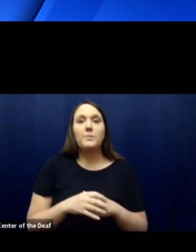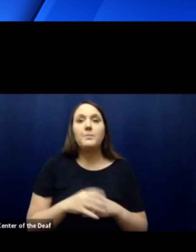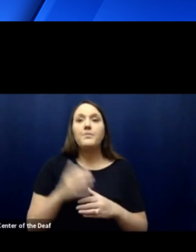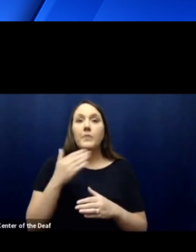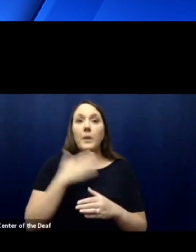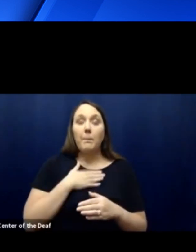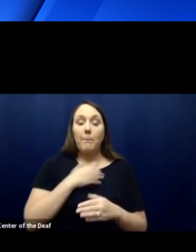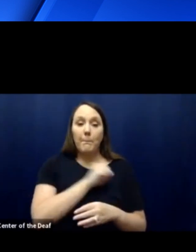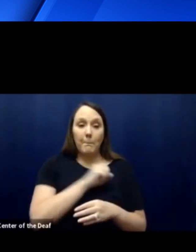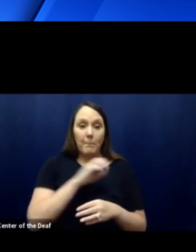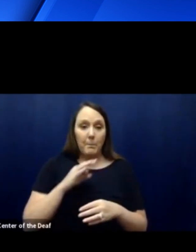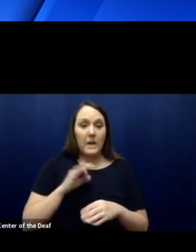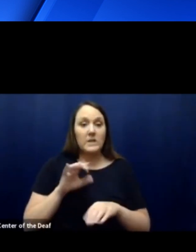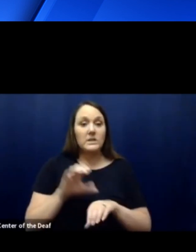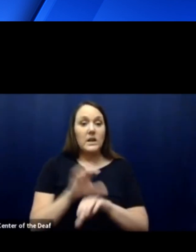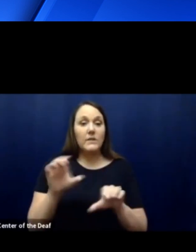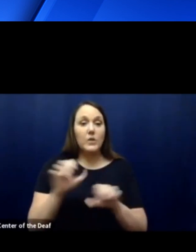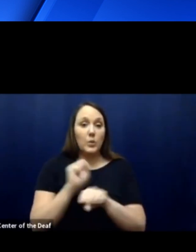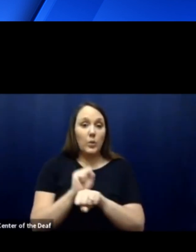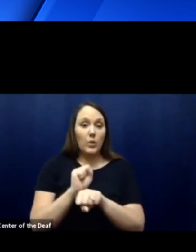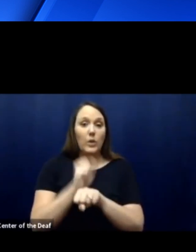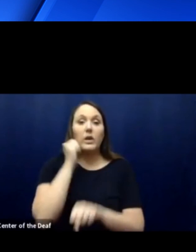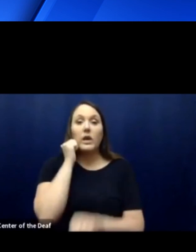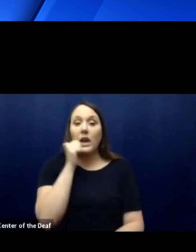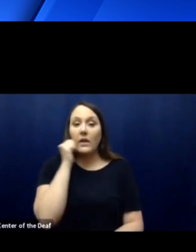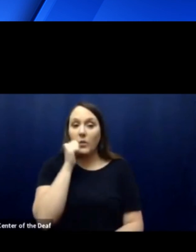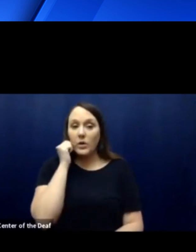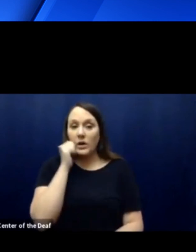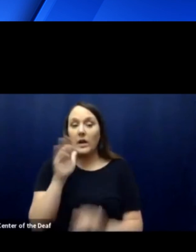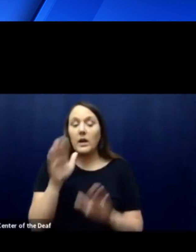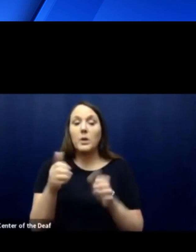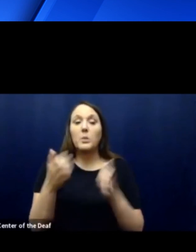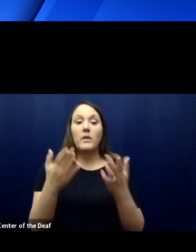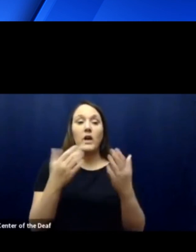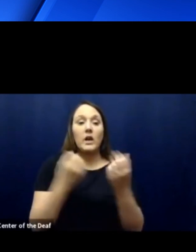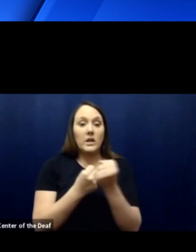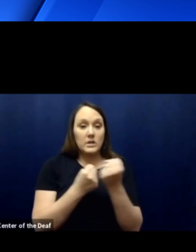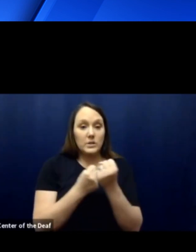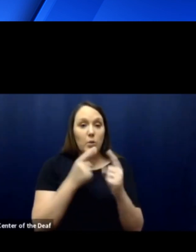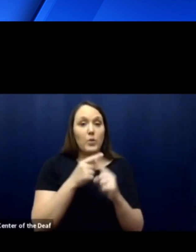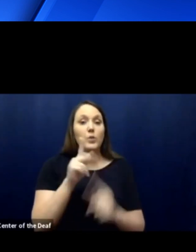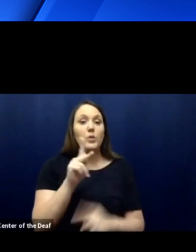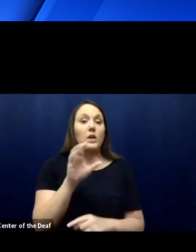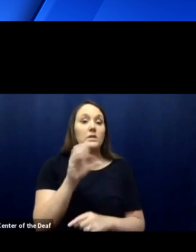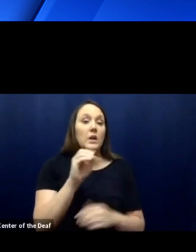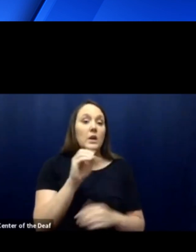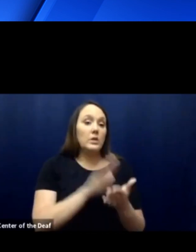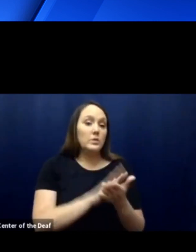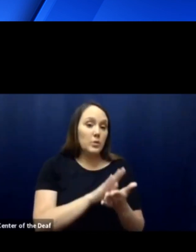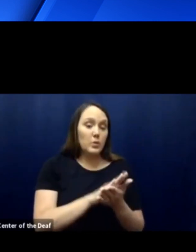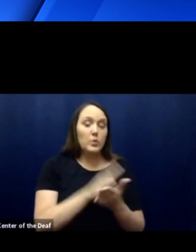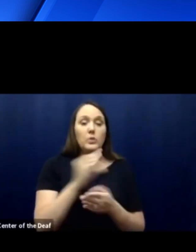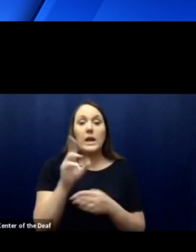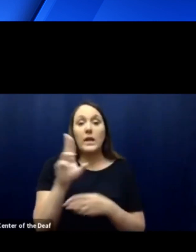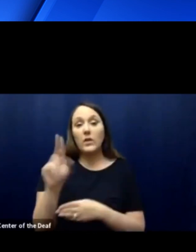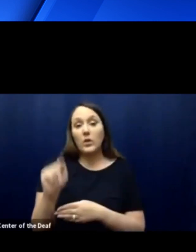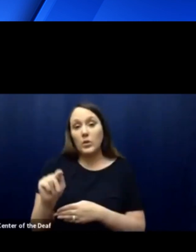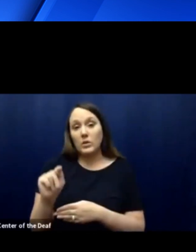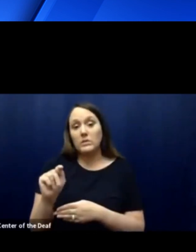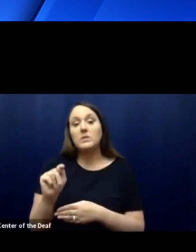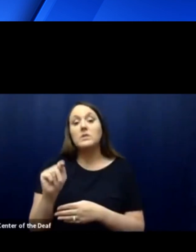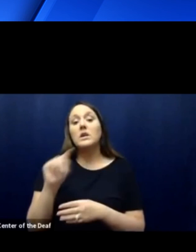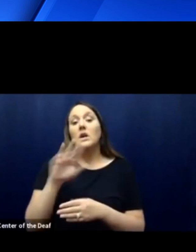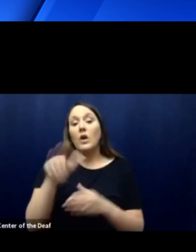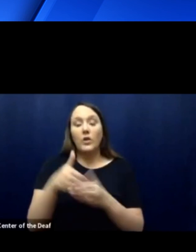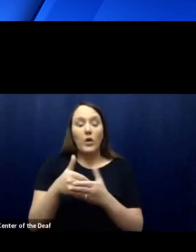my staff that are doing the work every day, that are providing support to Knox County schools and to the University of Tennessee, are